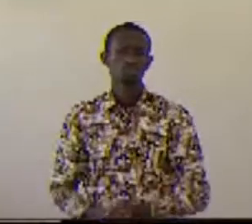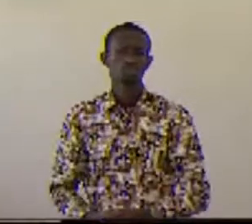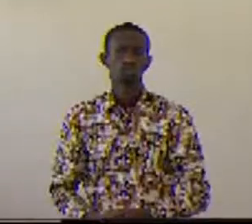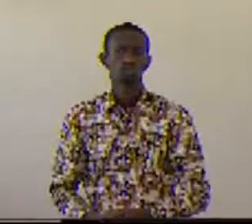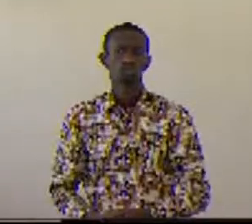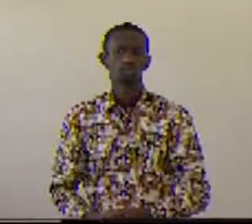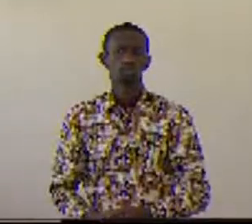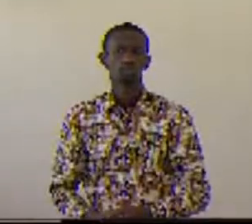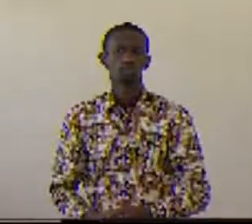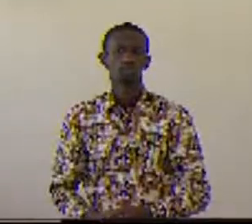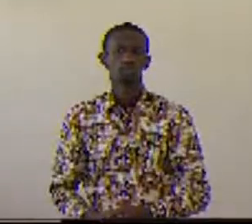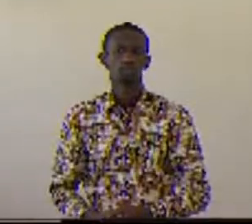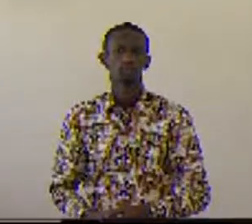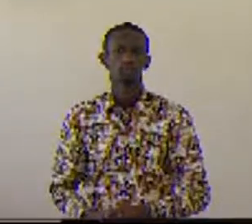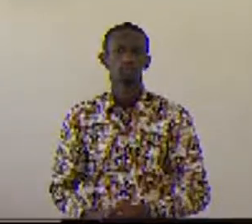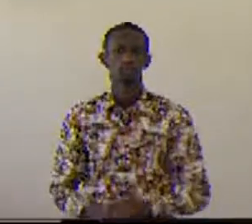Metallic character